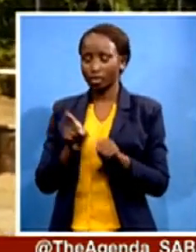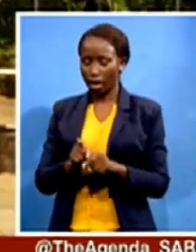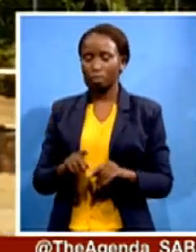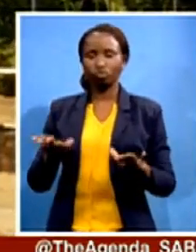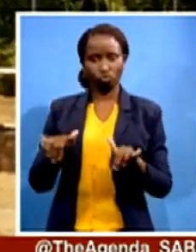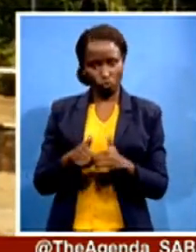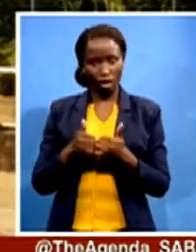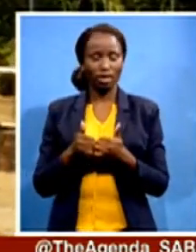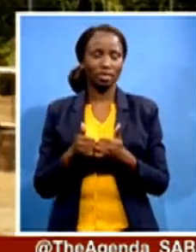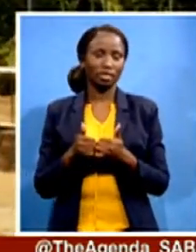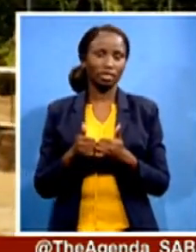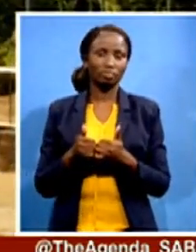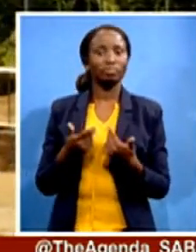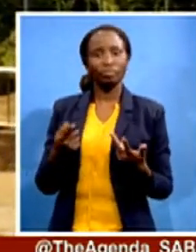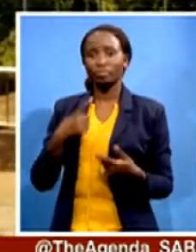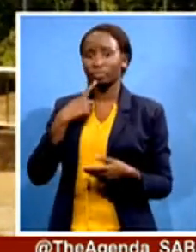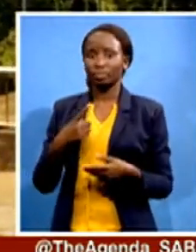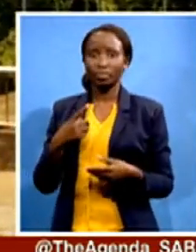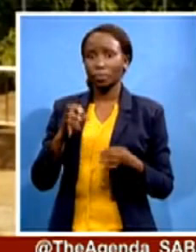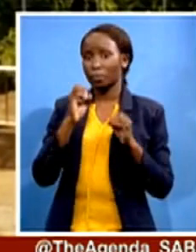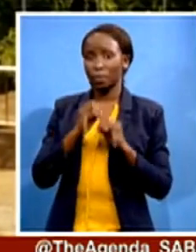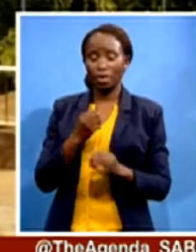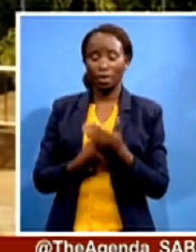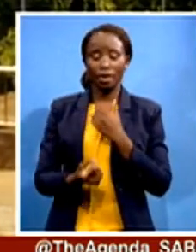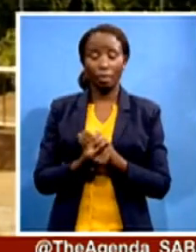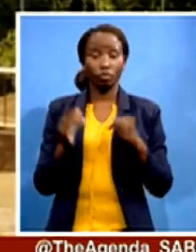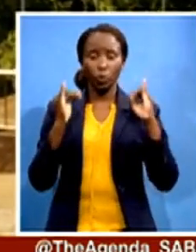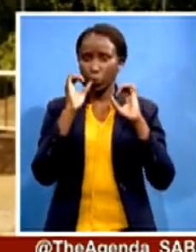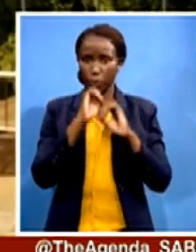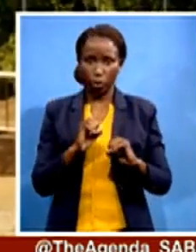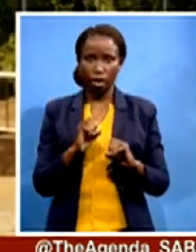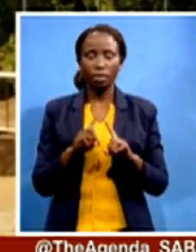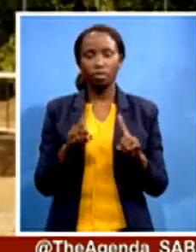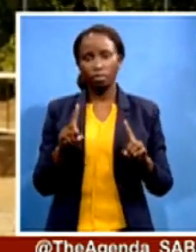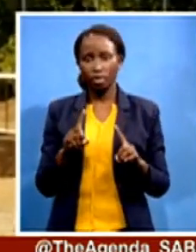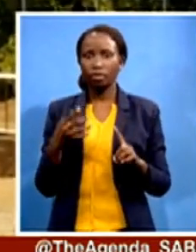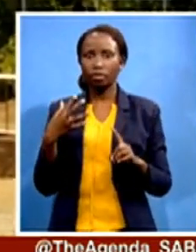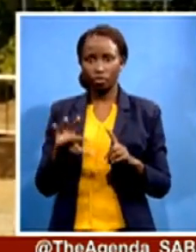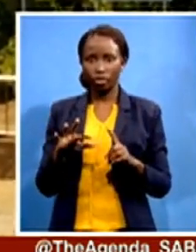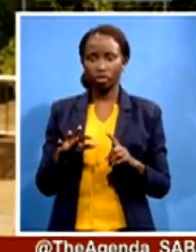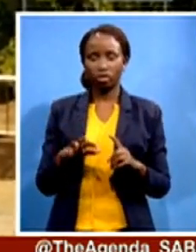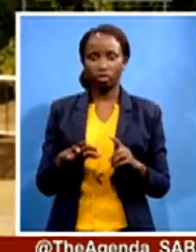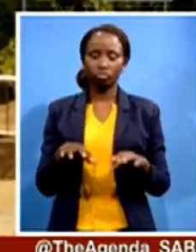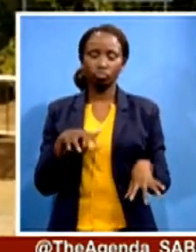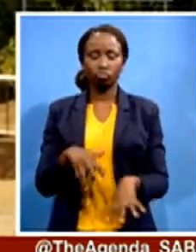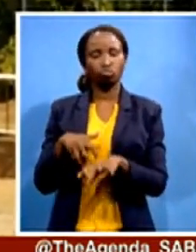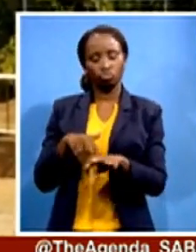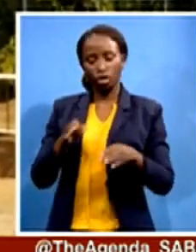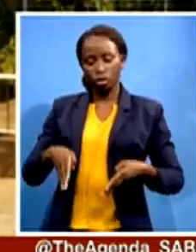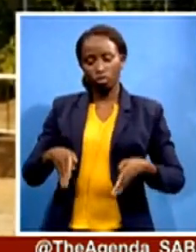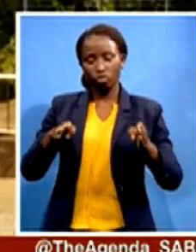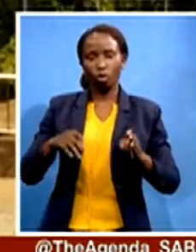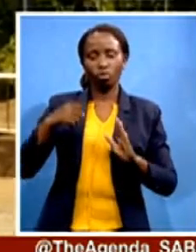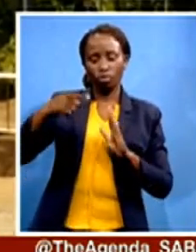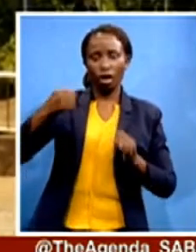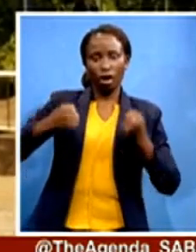Nothing there is really happening, but they do take to the roads and burning tires. But here it was really quite a